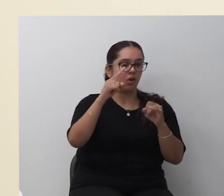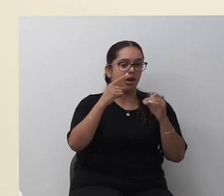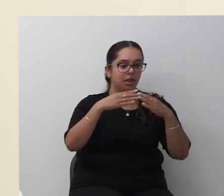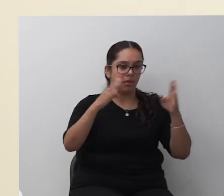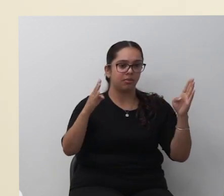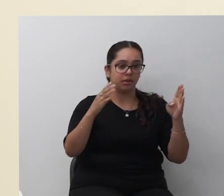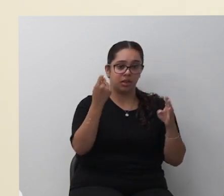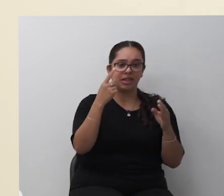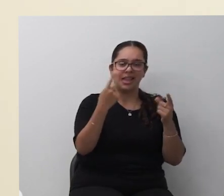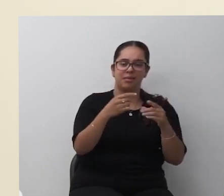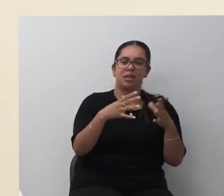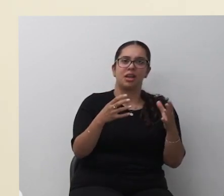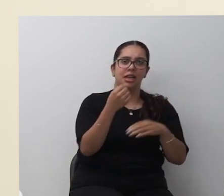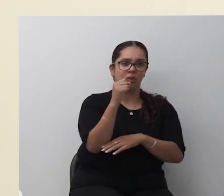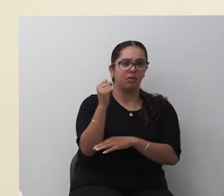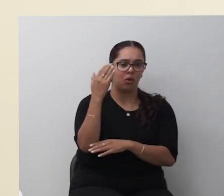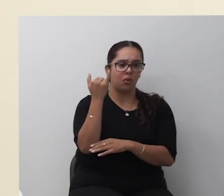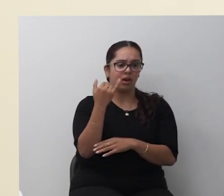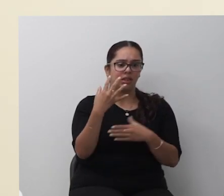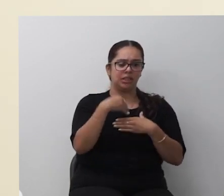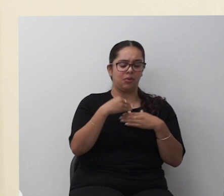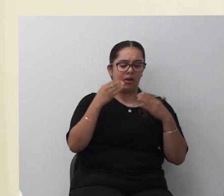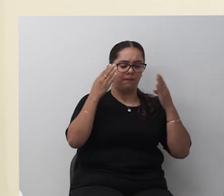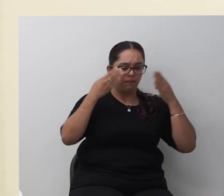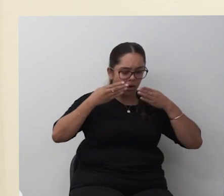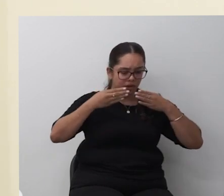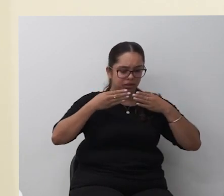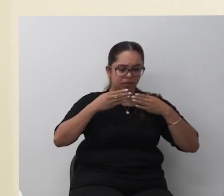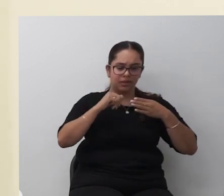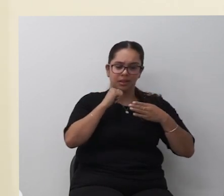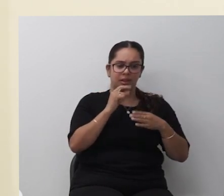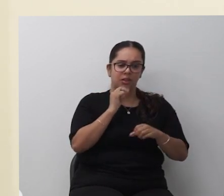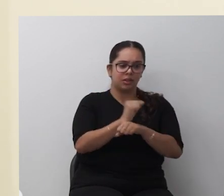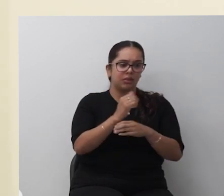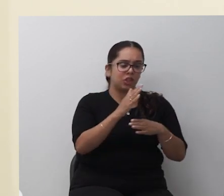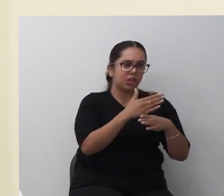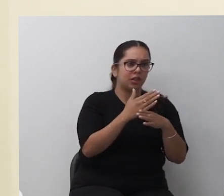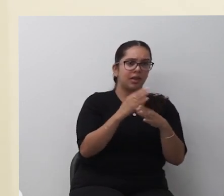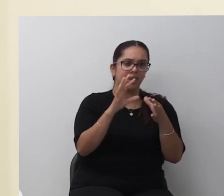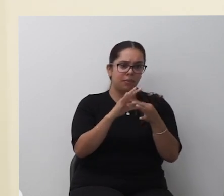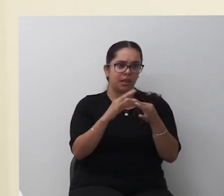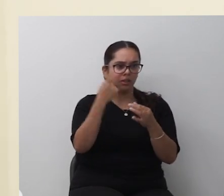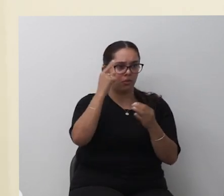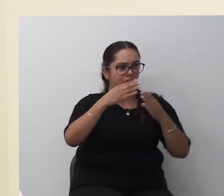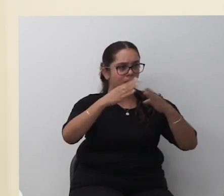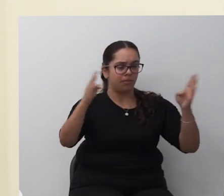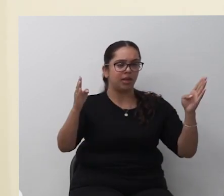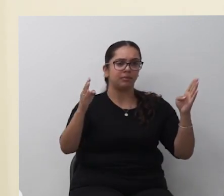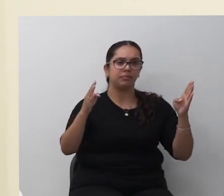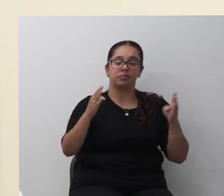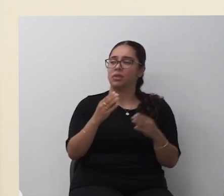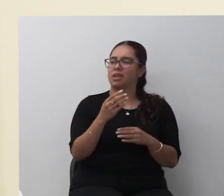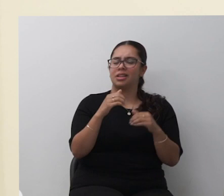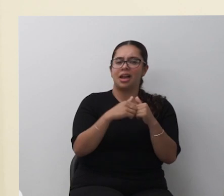happens a lot in movements because we're so internally focused that we're not actually sharing the message out to the general public, right? And